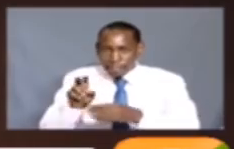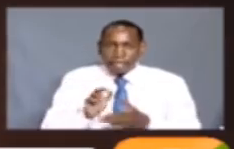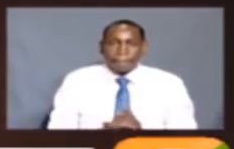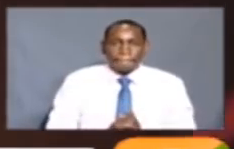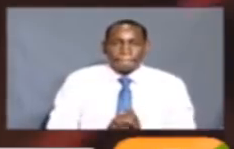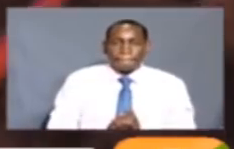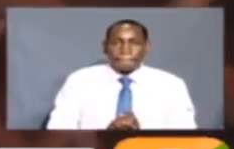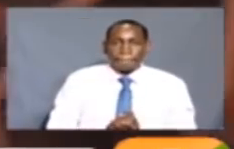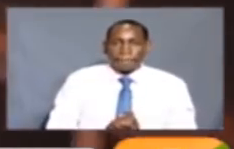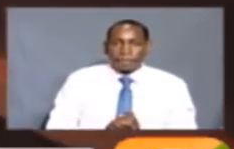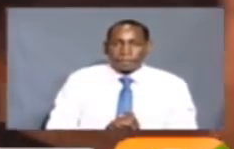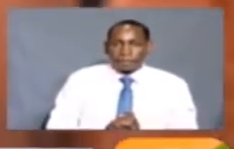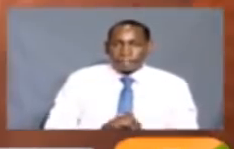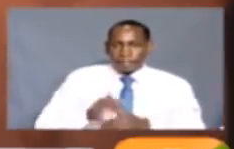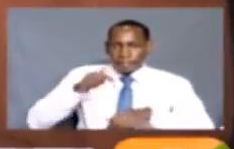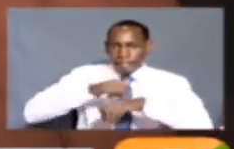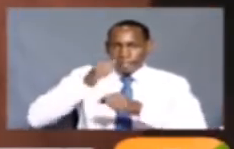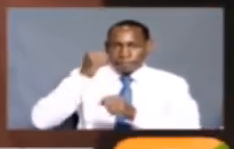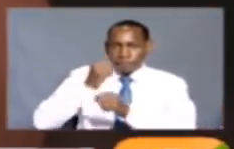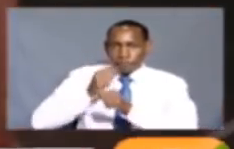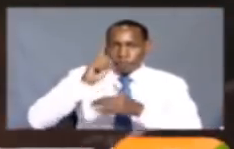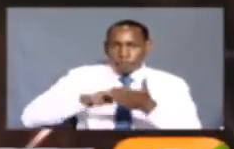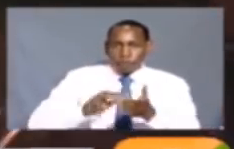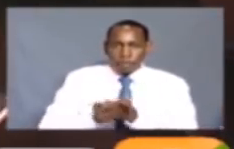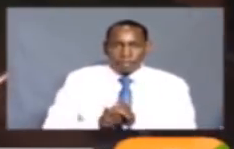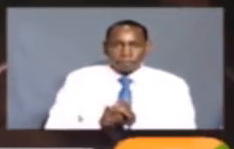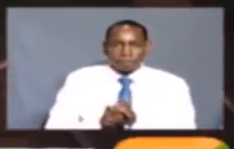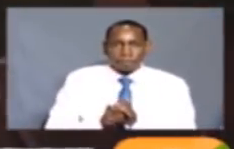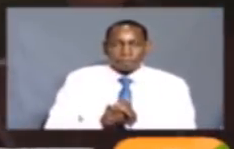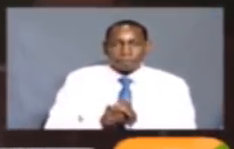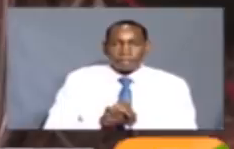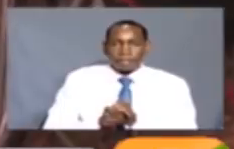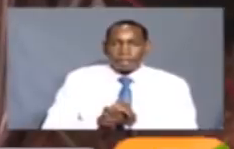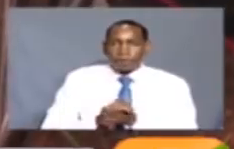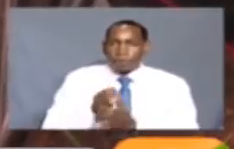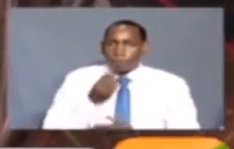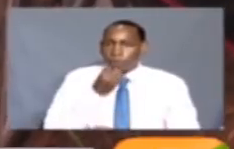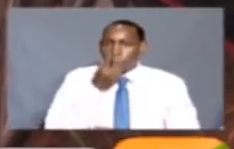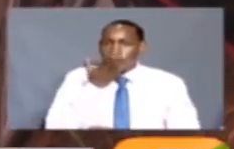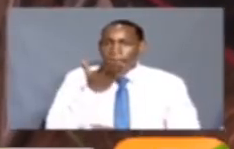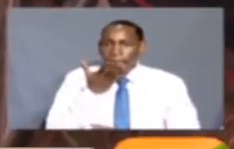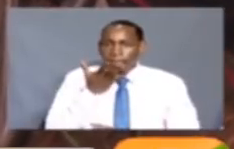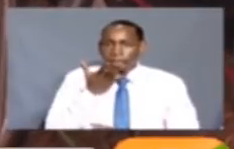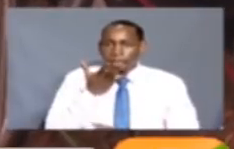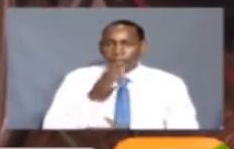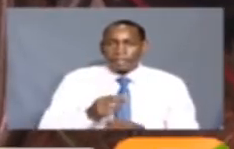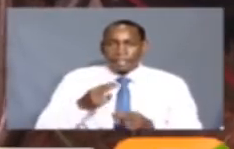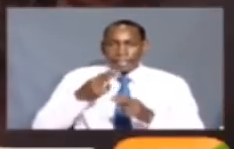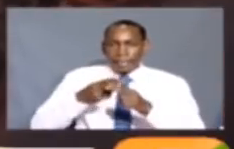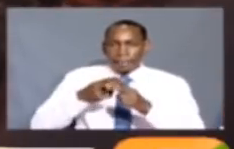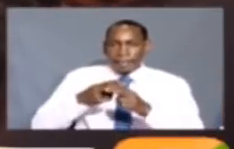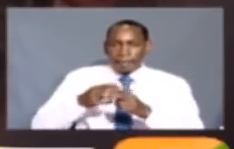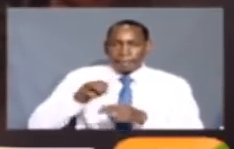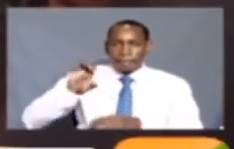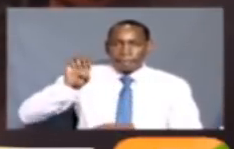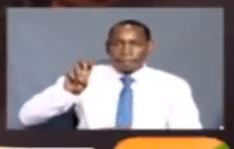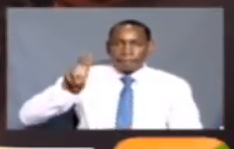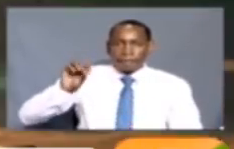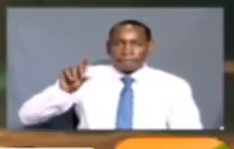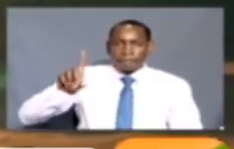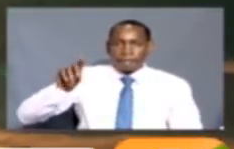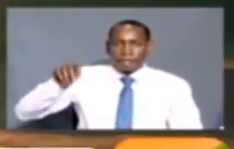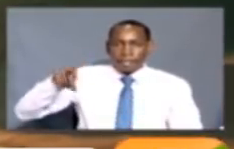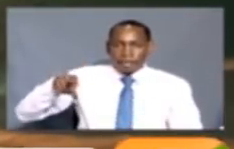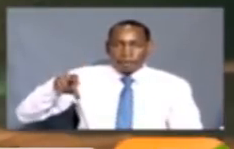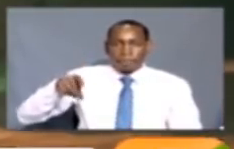it rises. So what we do is we capture that warmer air within what's called the envelope, the top, the big bulbous